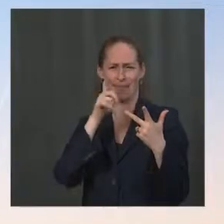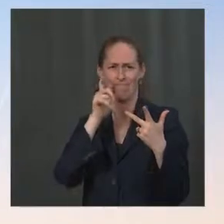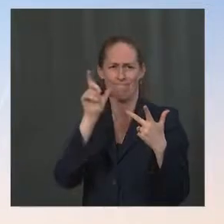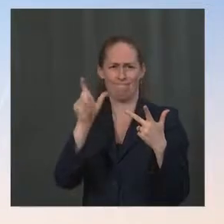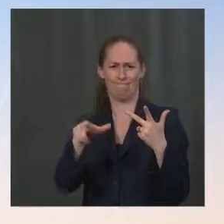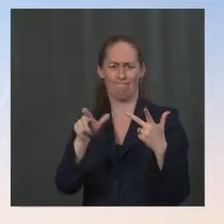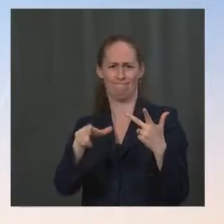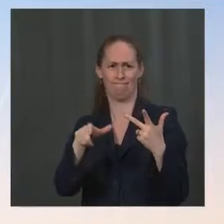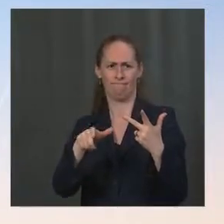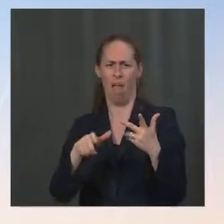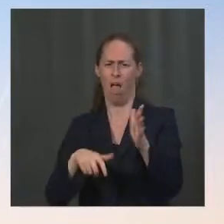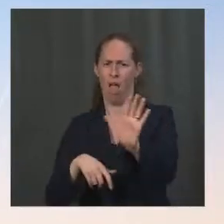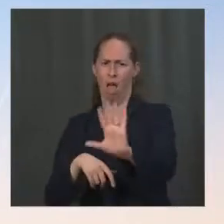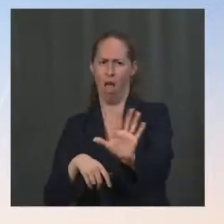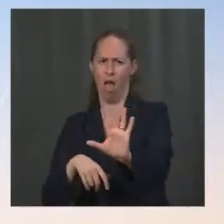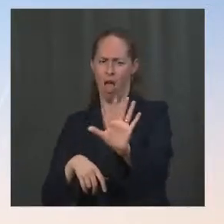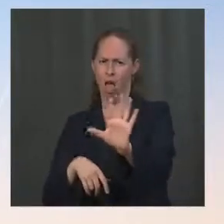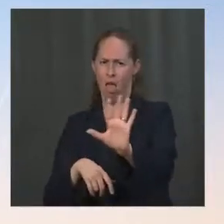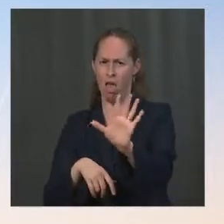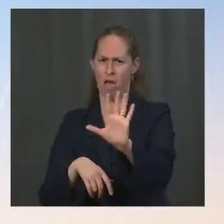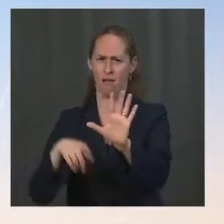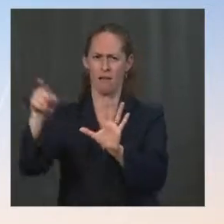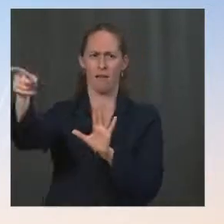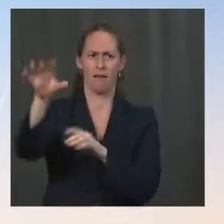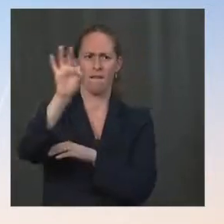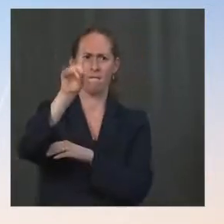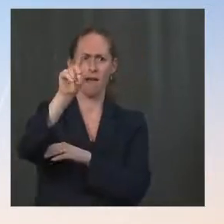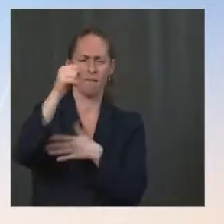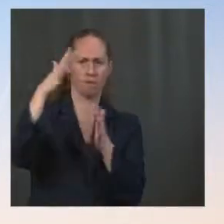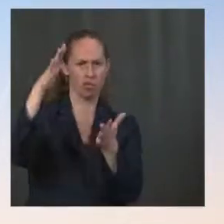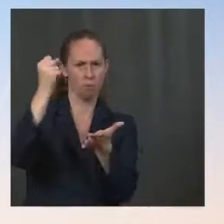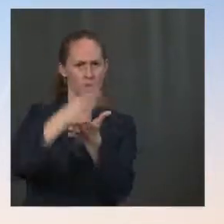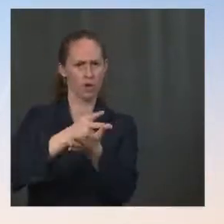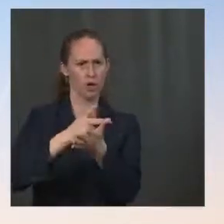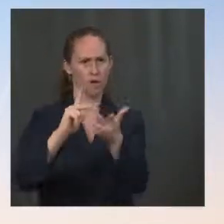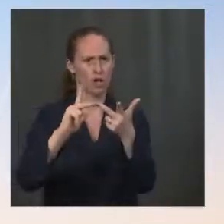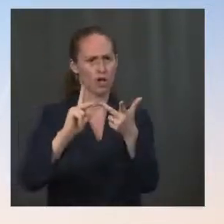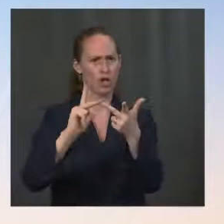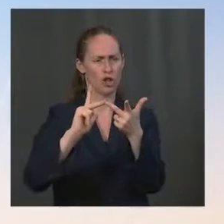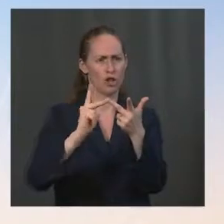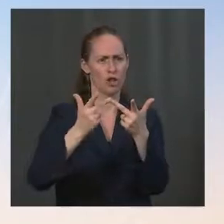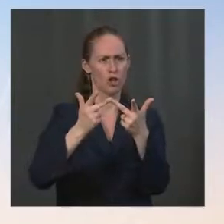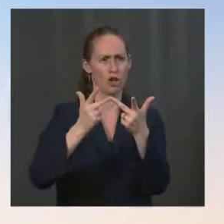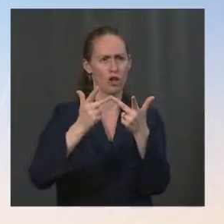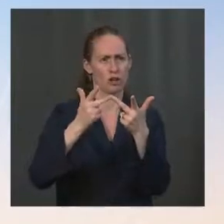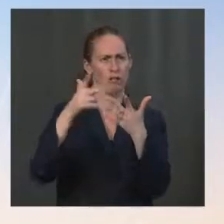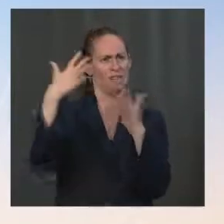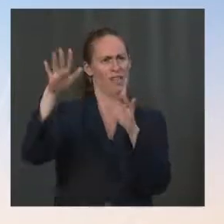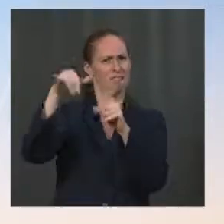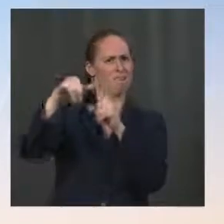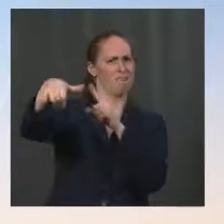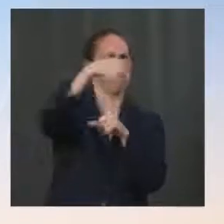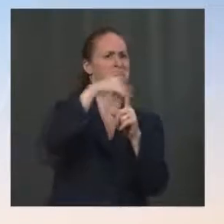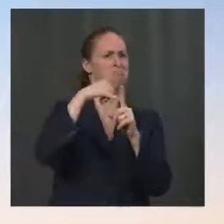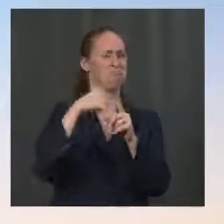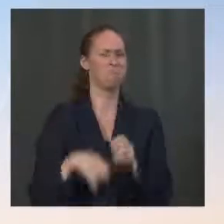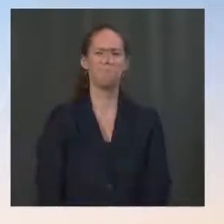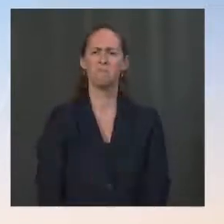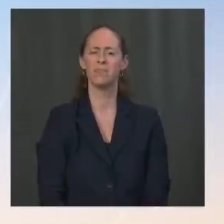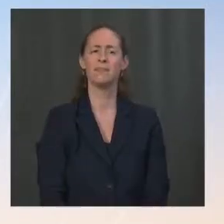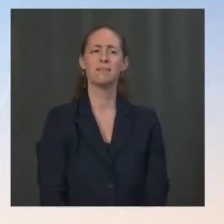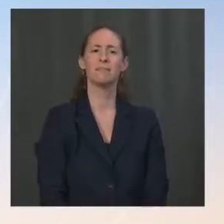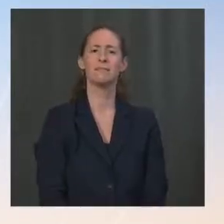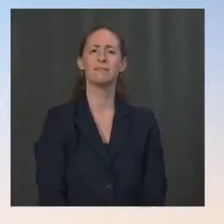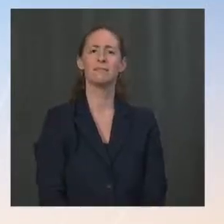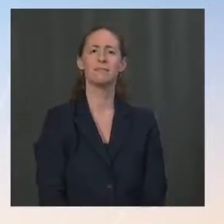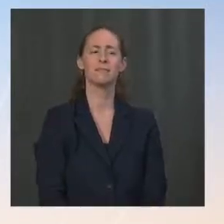by our FDA and recommended here in the United States, and that's the gold standard of this type of data review. Go ahead. In the last 24 hours, we understand that